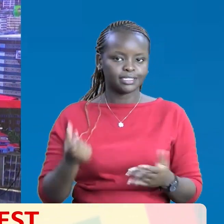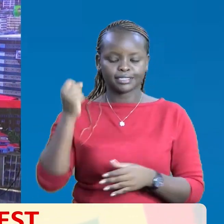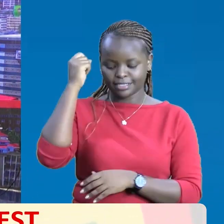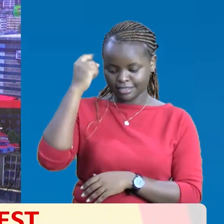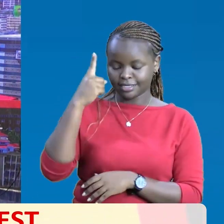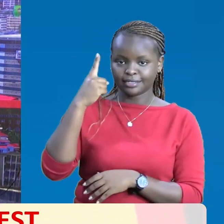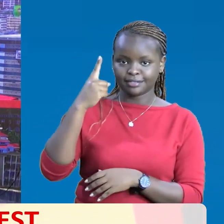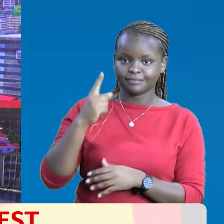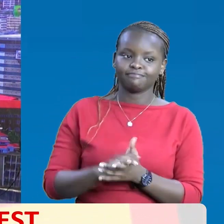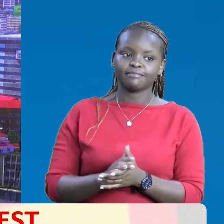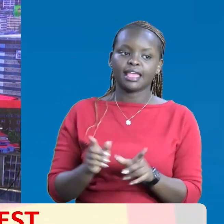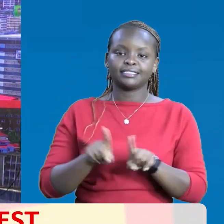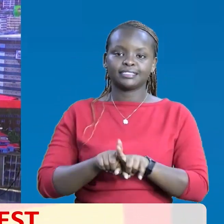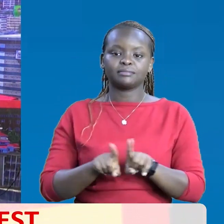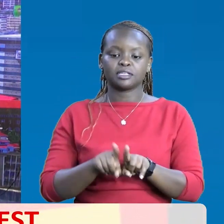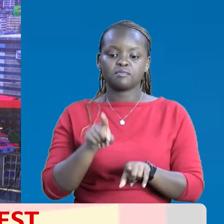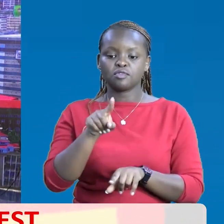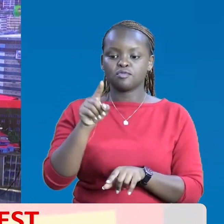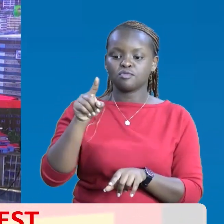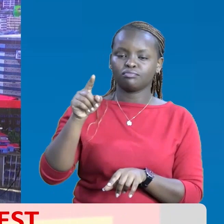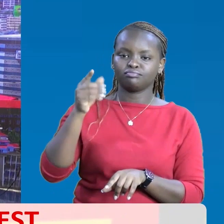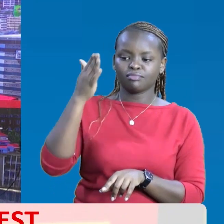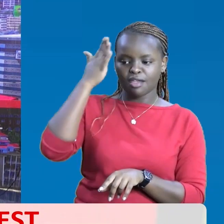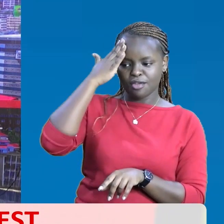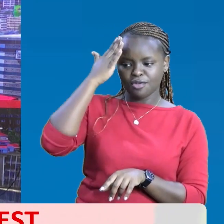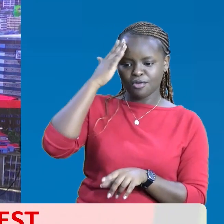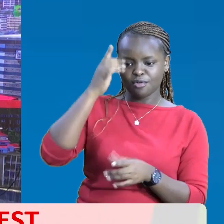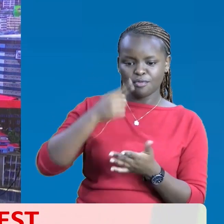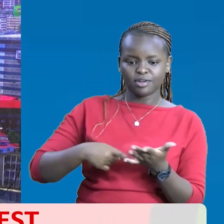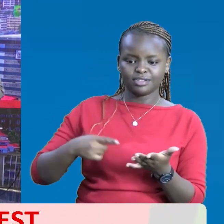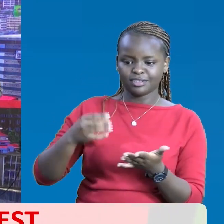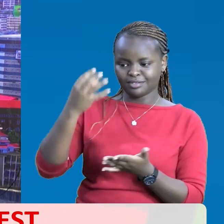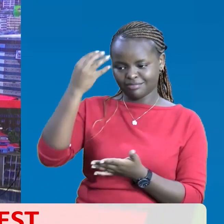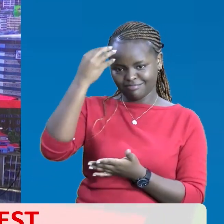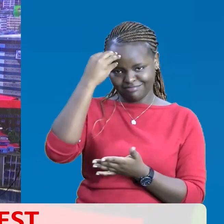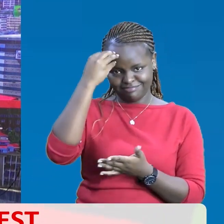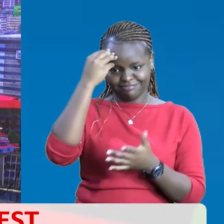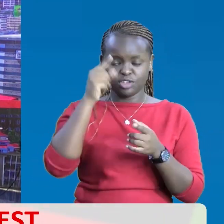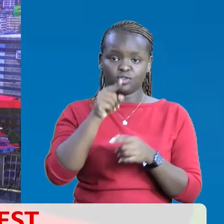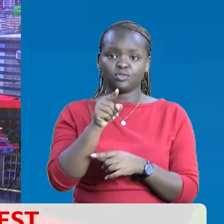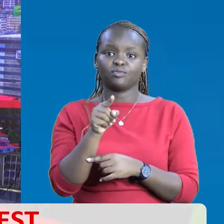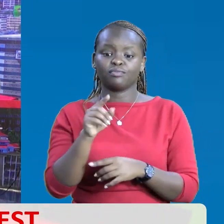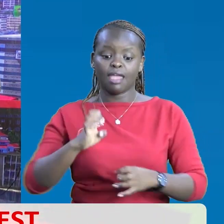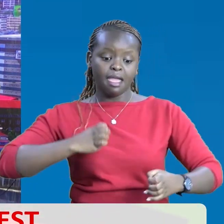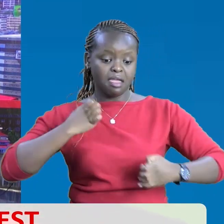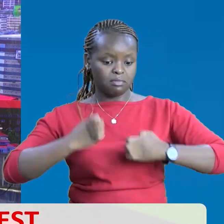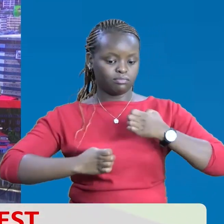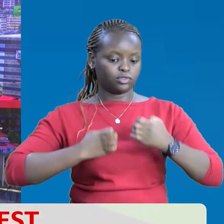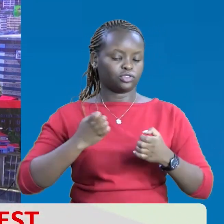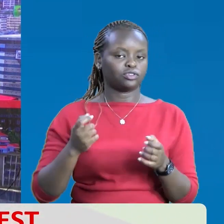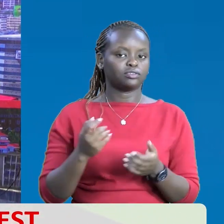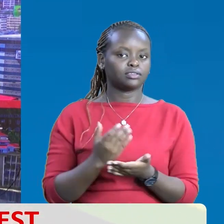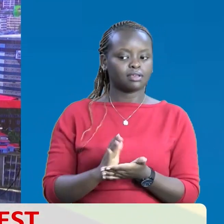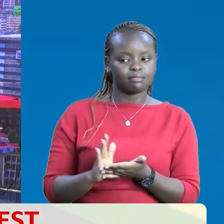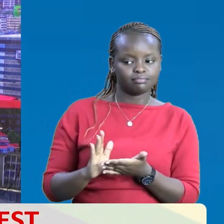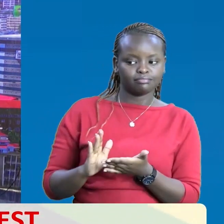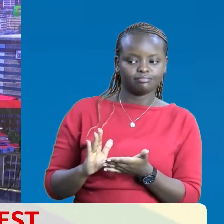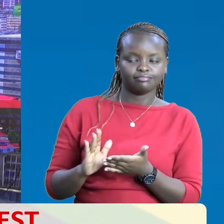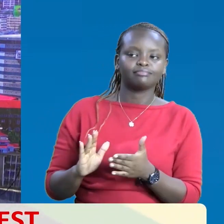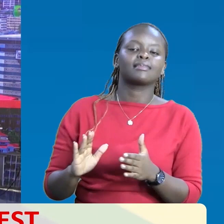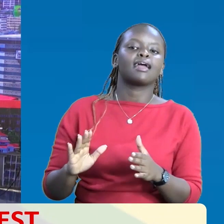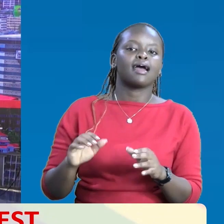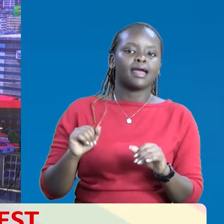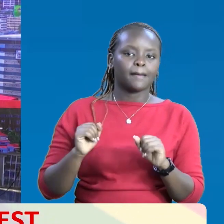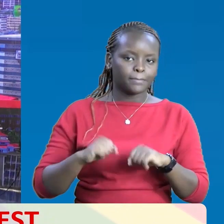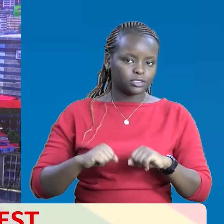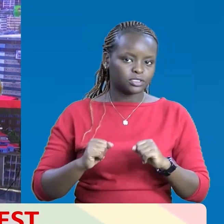mwenyewe uko like kenye na kutrigger what is actually bringing the problem. Unajua some emotions I can handle, some I can't, and if a problem